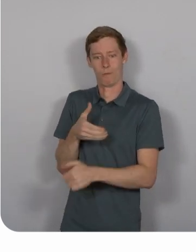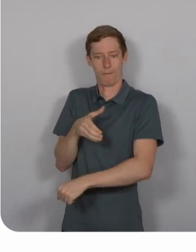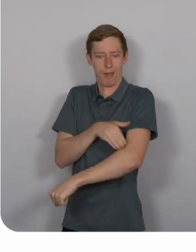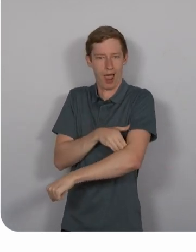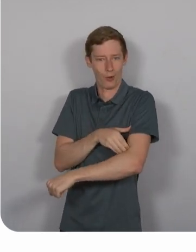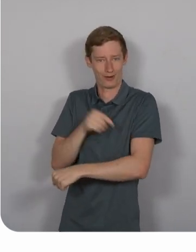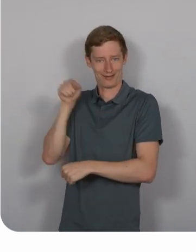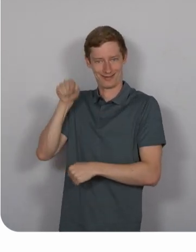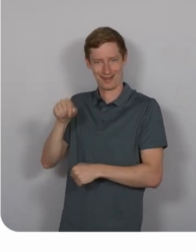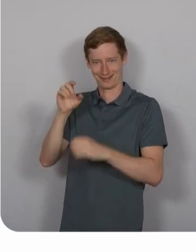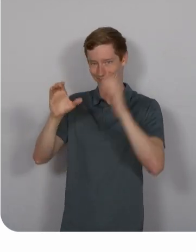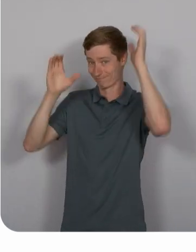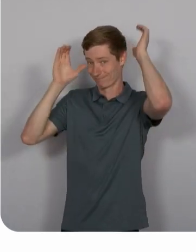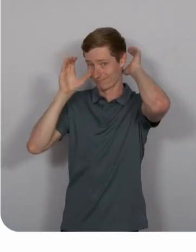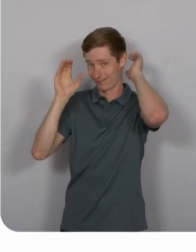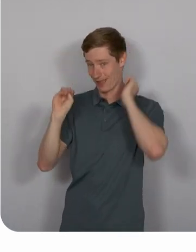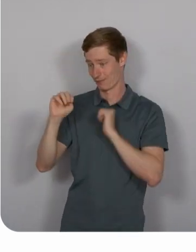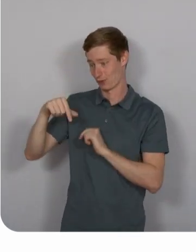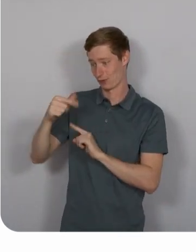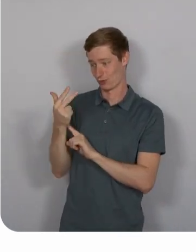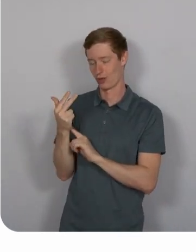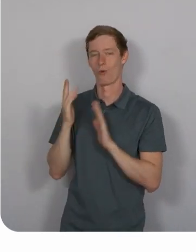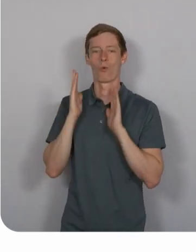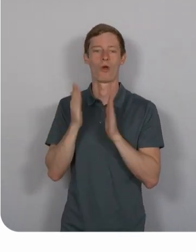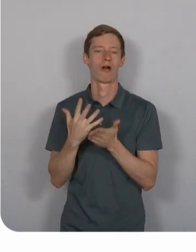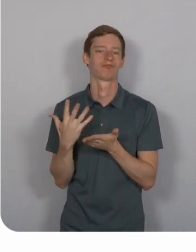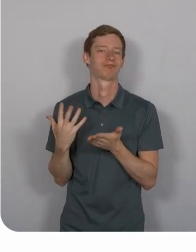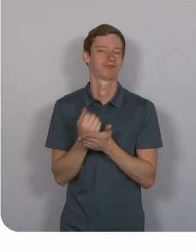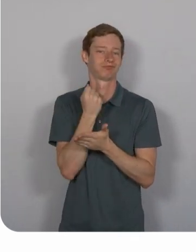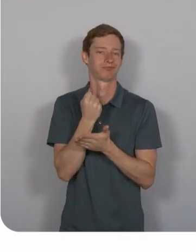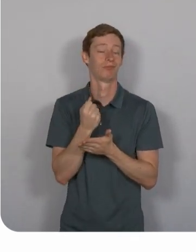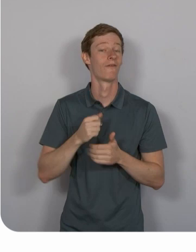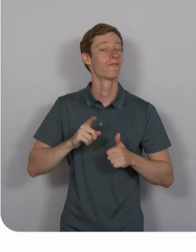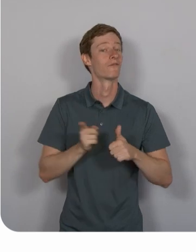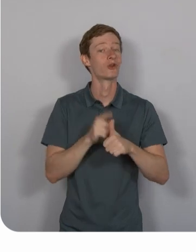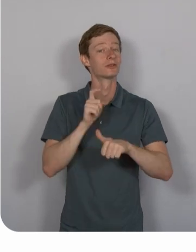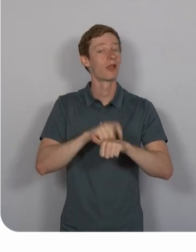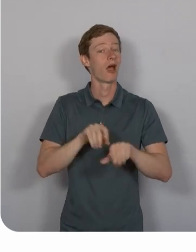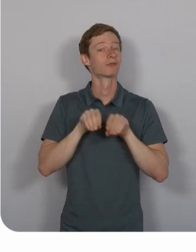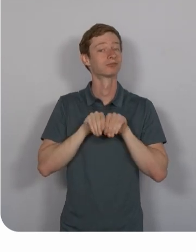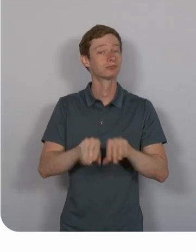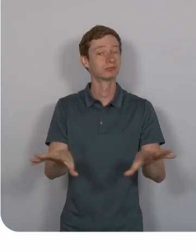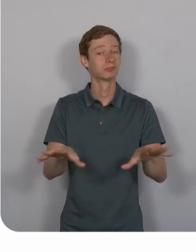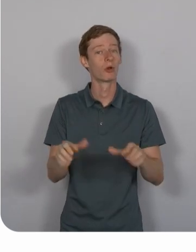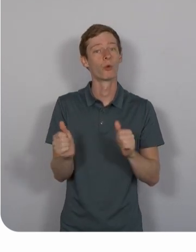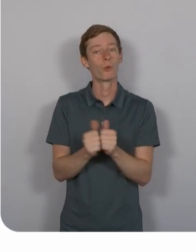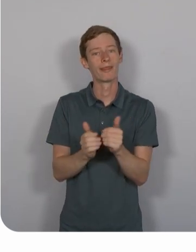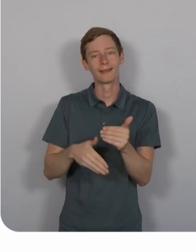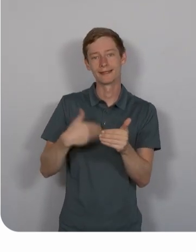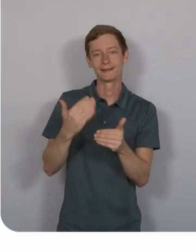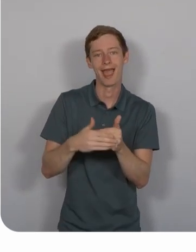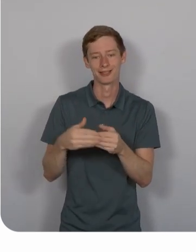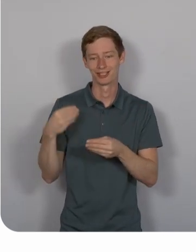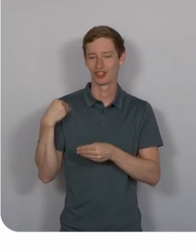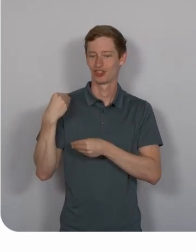Quest 3 headset. Because this is the first headset that is shipping with the next